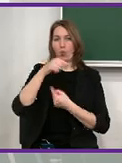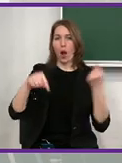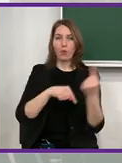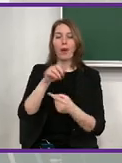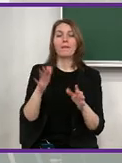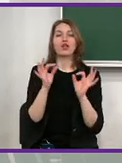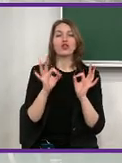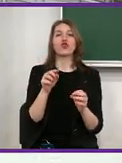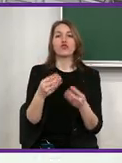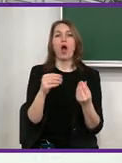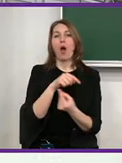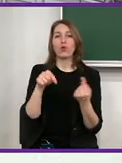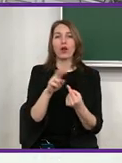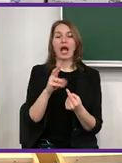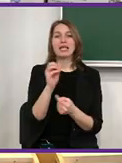but